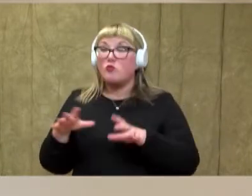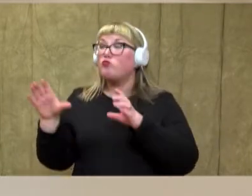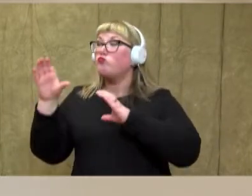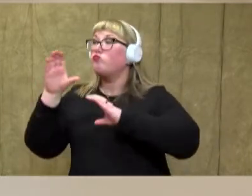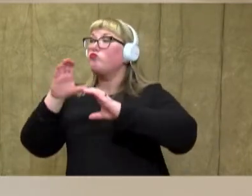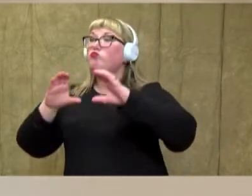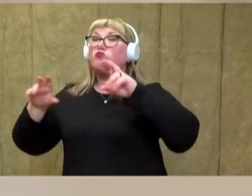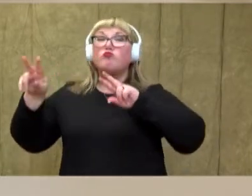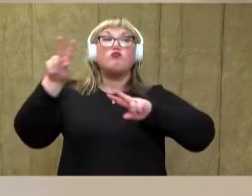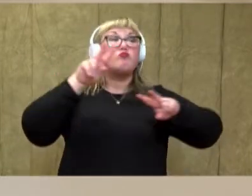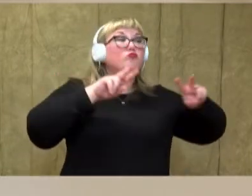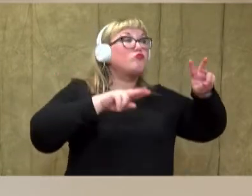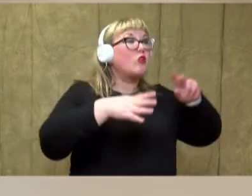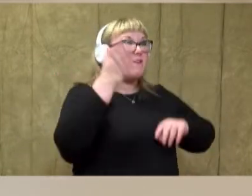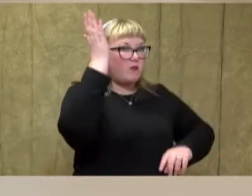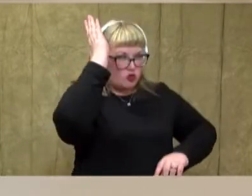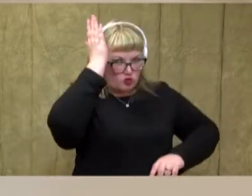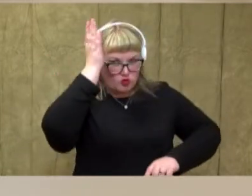trash.